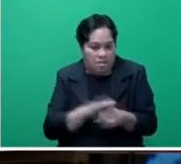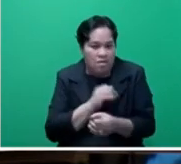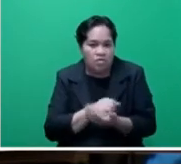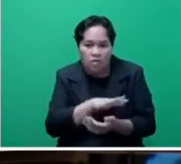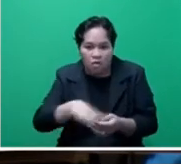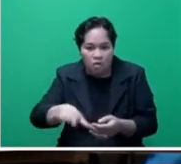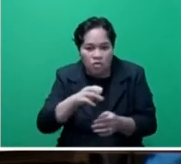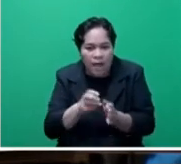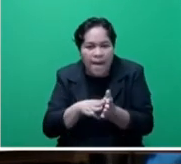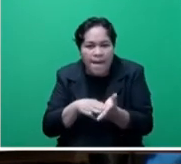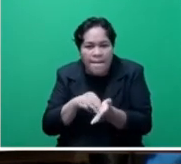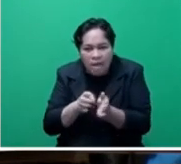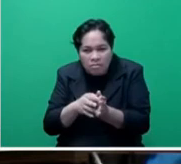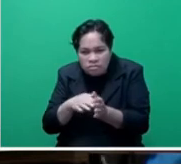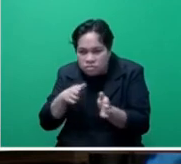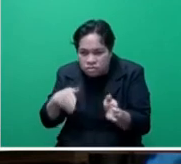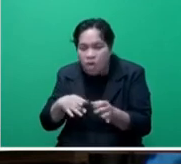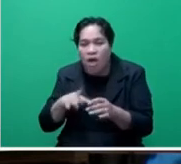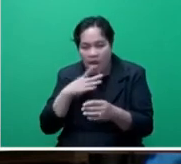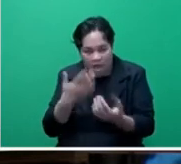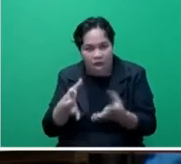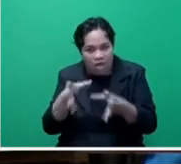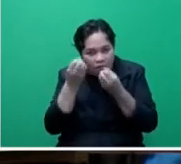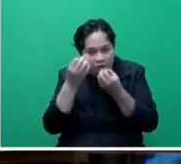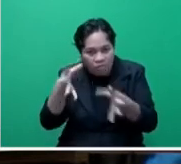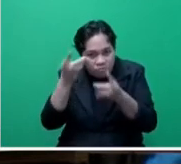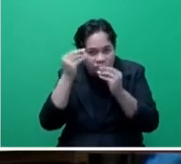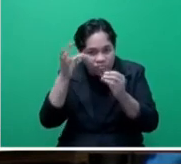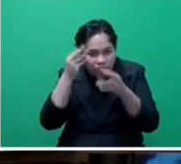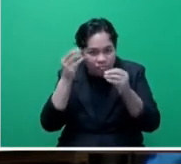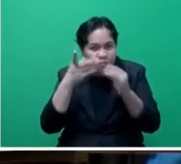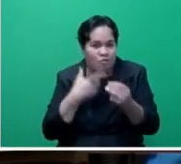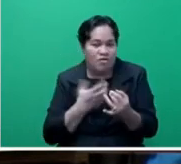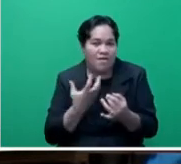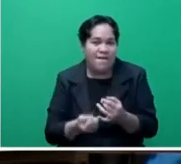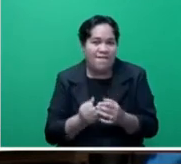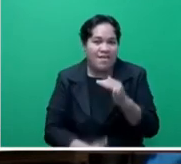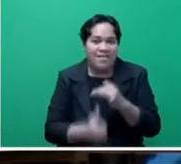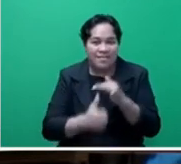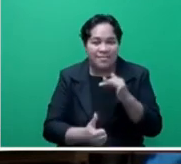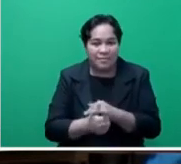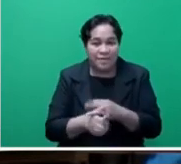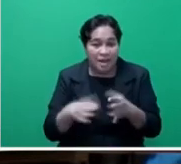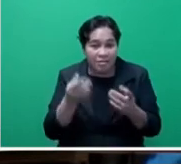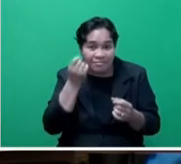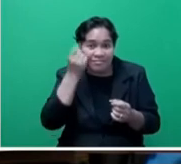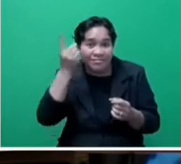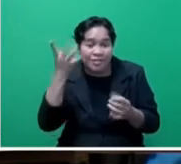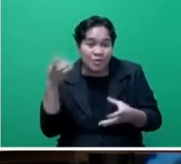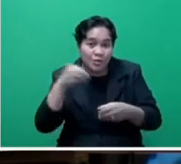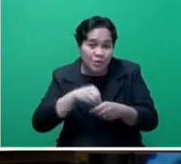the minority Fijians, are kept informed. Mr. Speaker, sir, having mentioned the recognition and inclusion of persons living